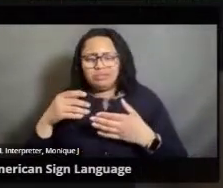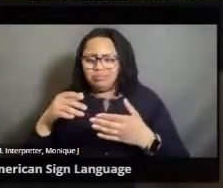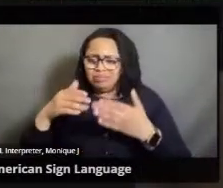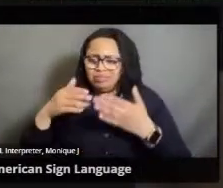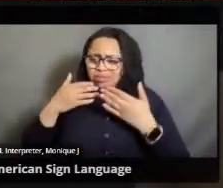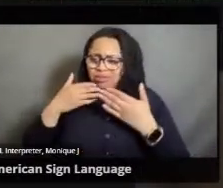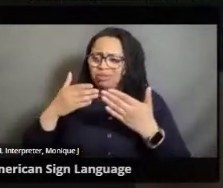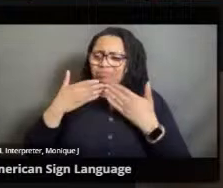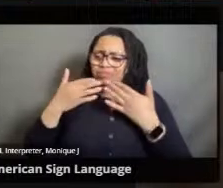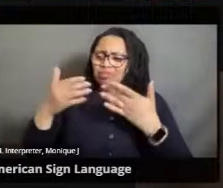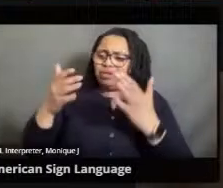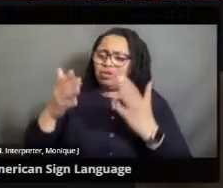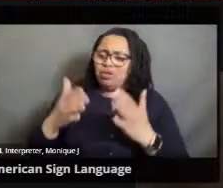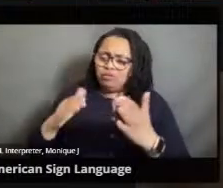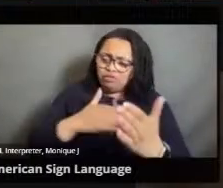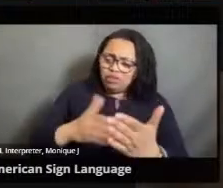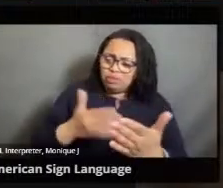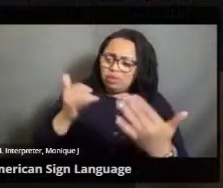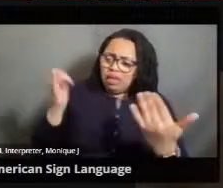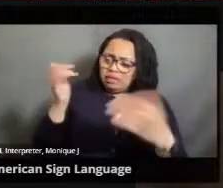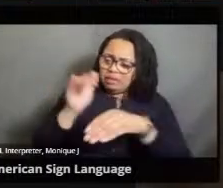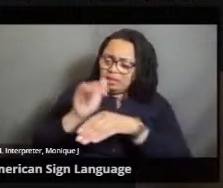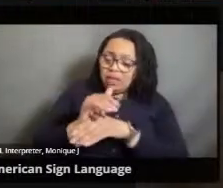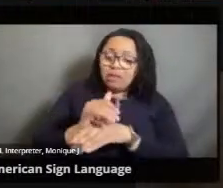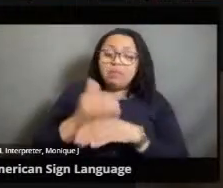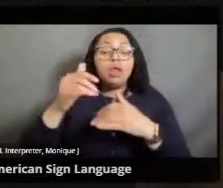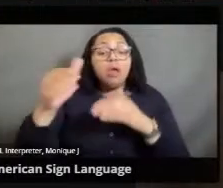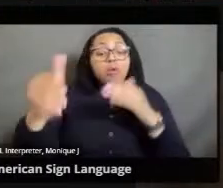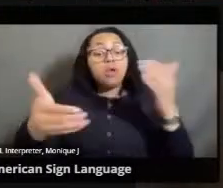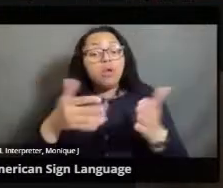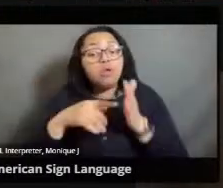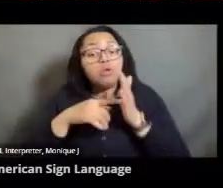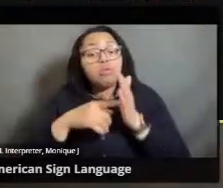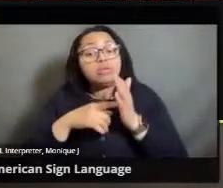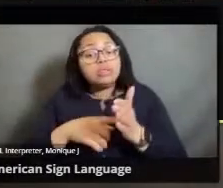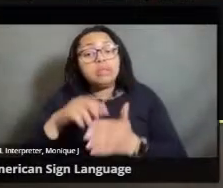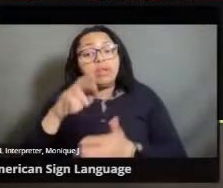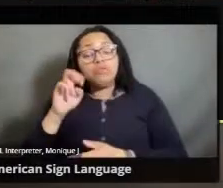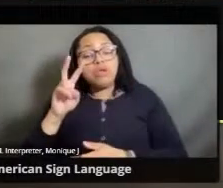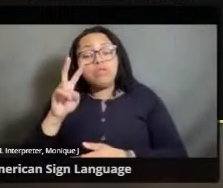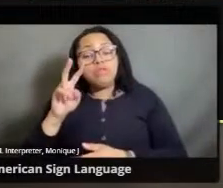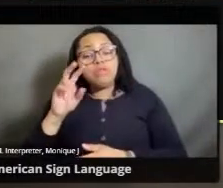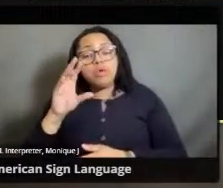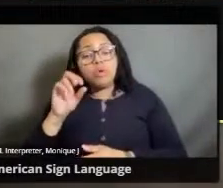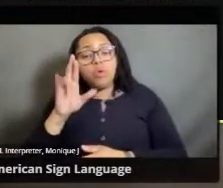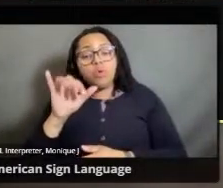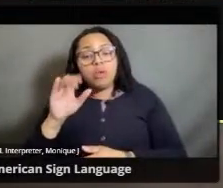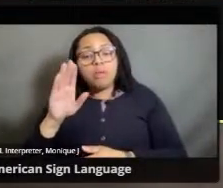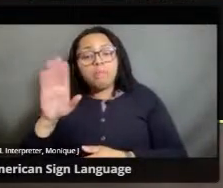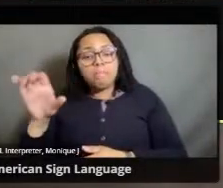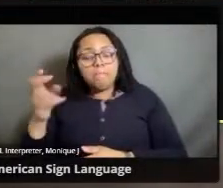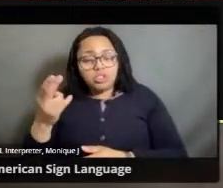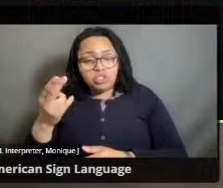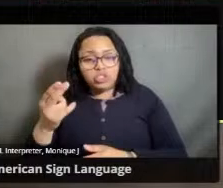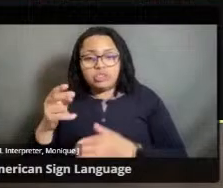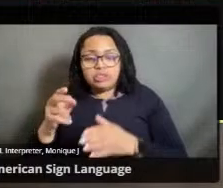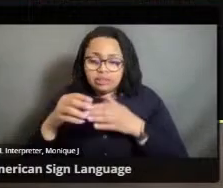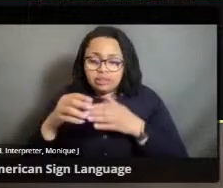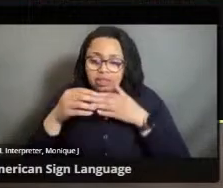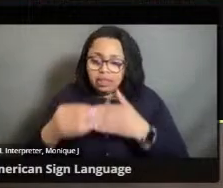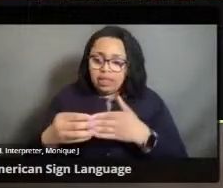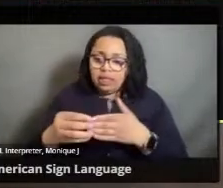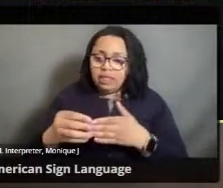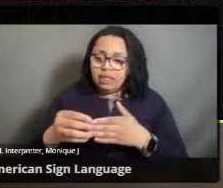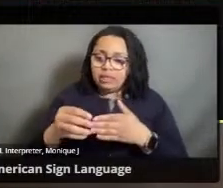tonight. And now I'd like to welcome Representative and Reverend Cori Bush to lead us in a reflection.